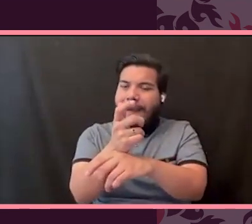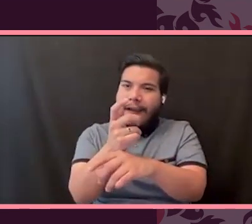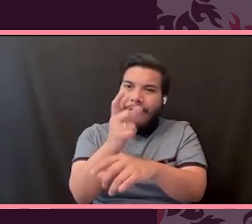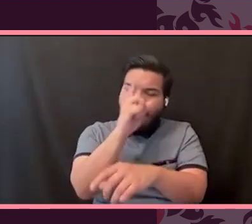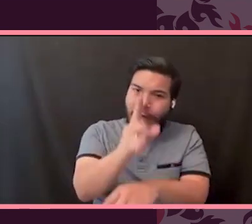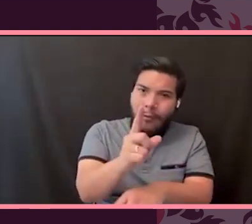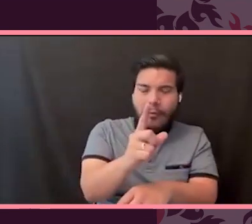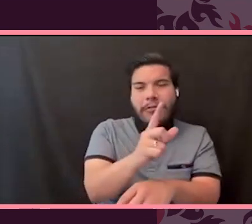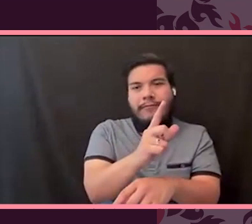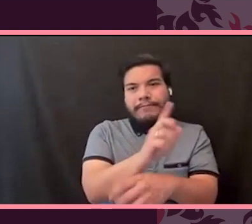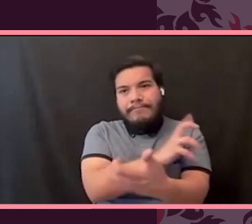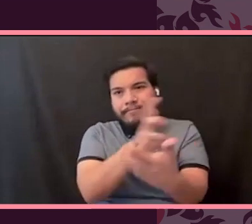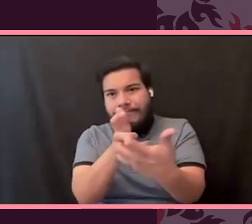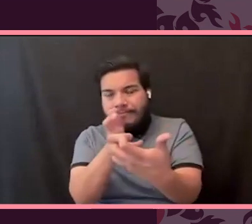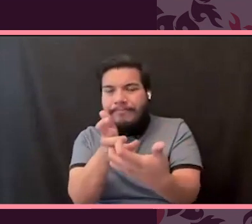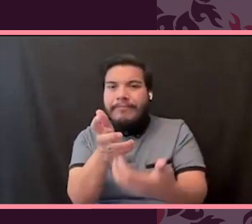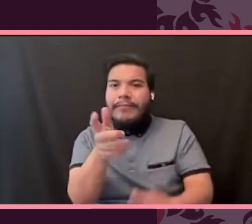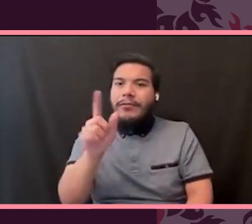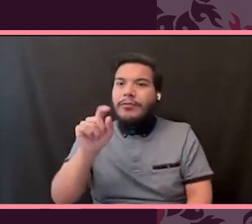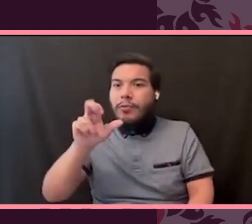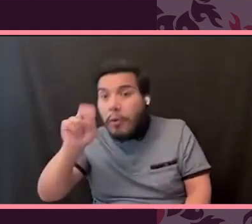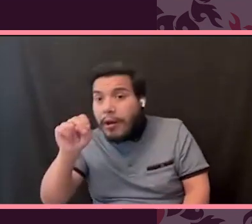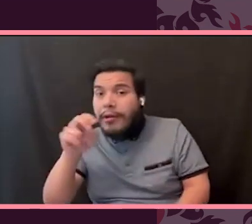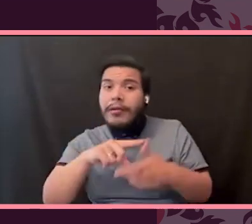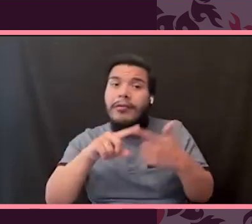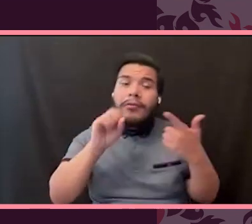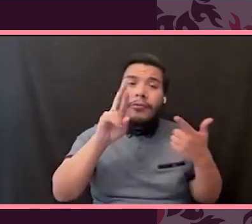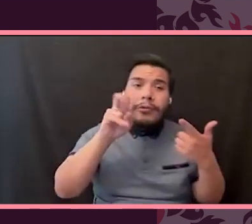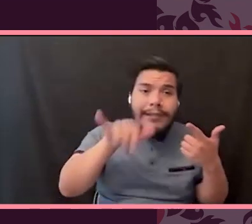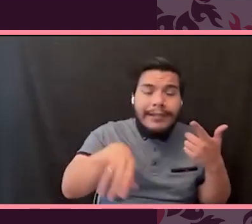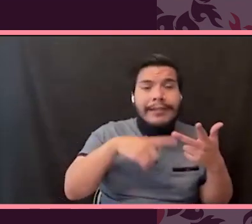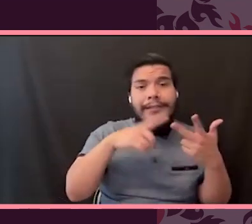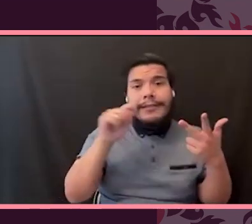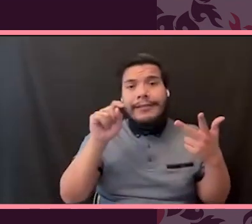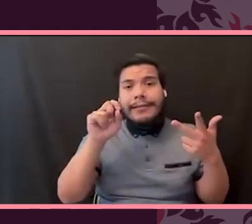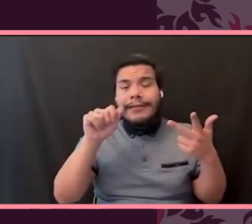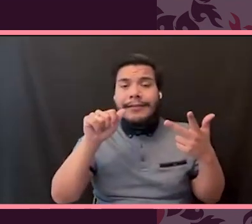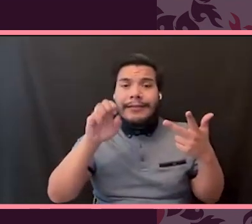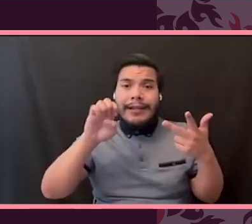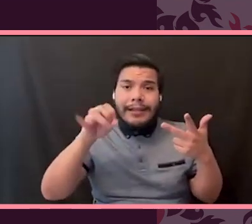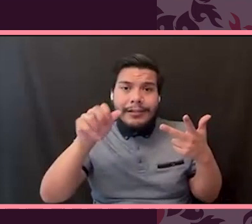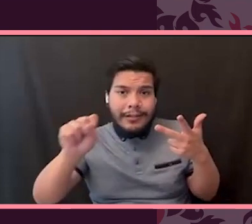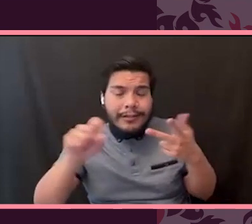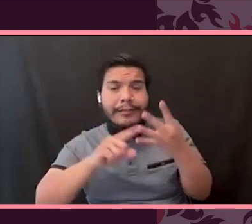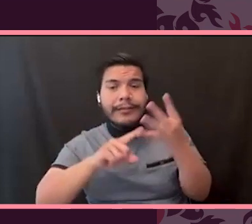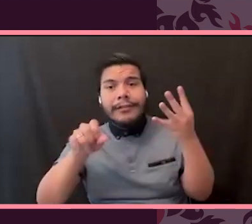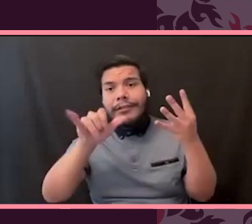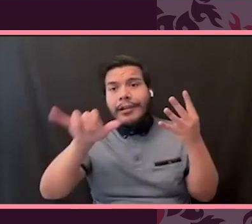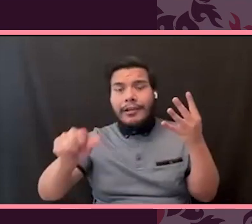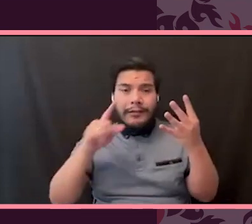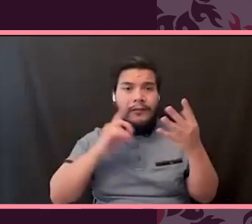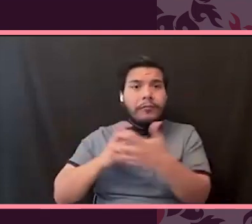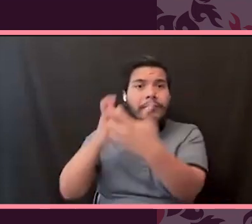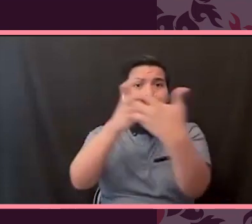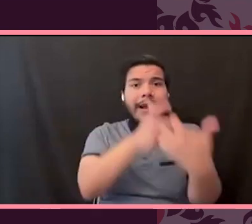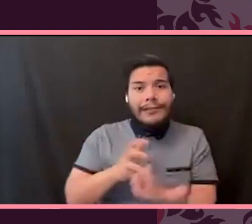cater to Toren, Serenity, Destiny, Taejas, and Jaya's comfort and not theirs, right?